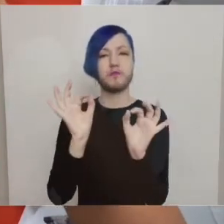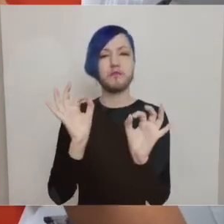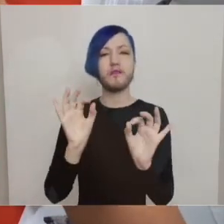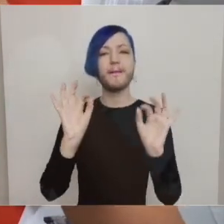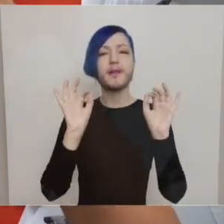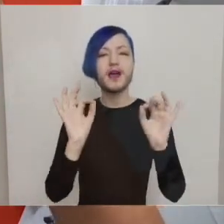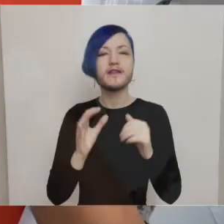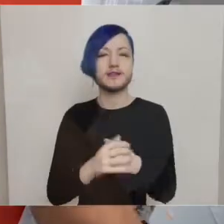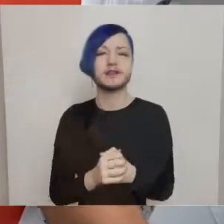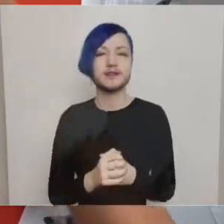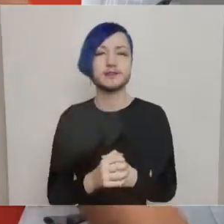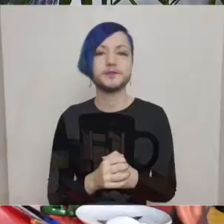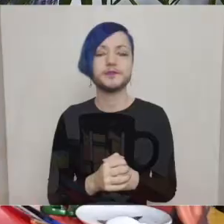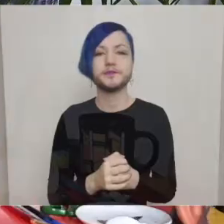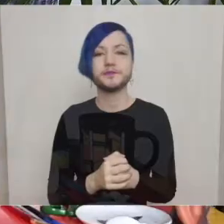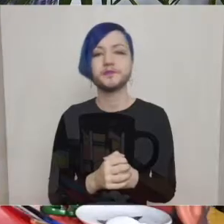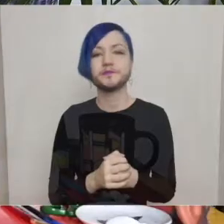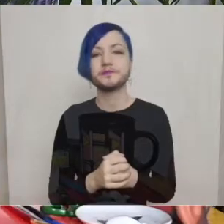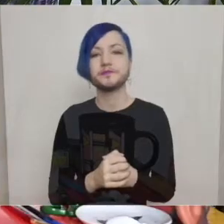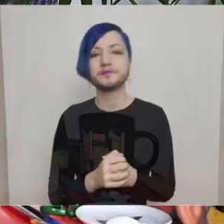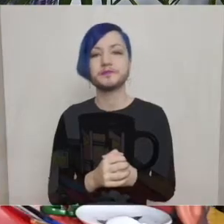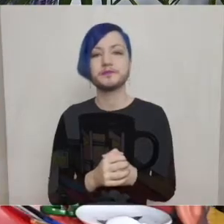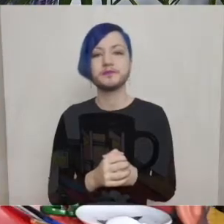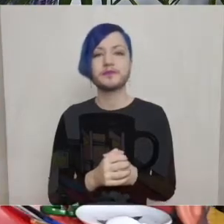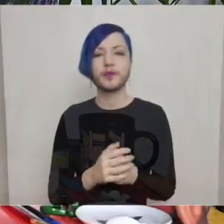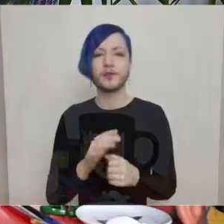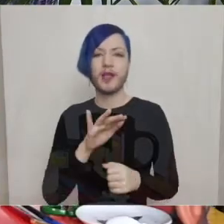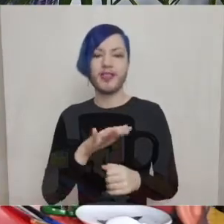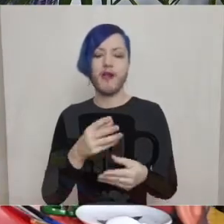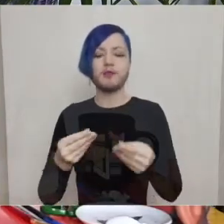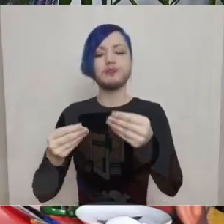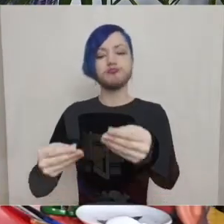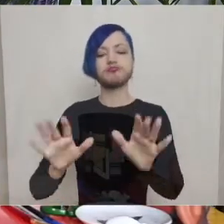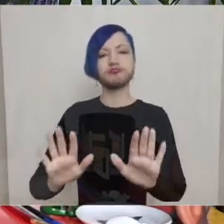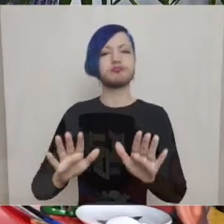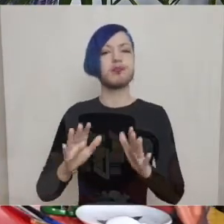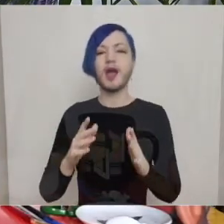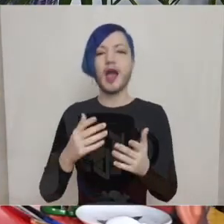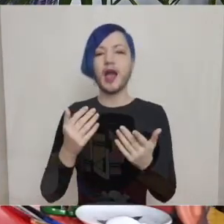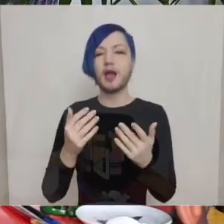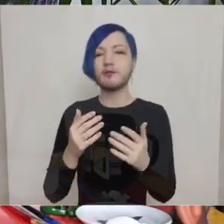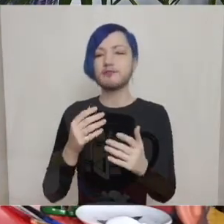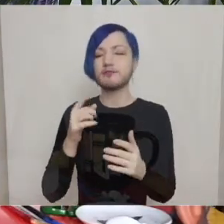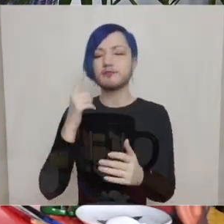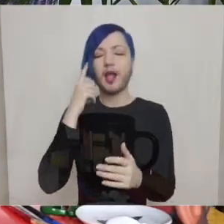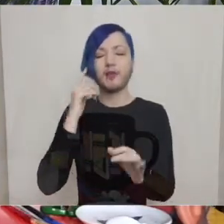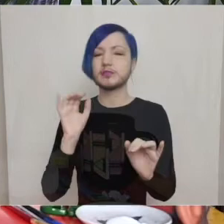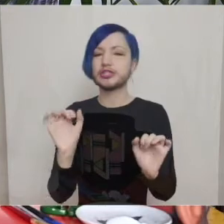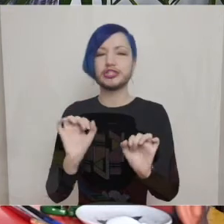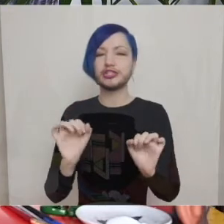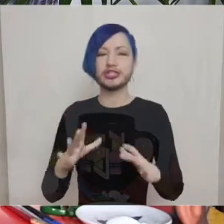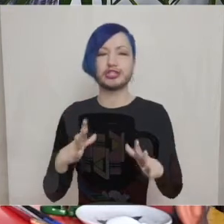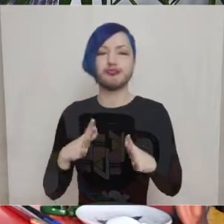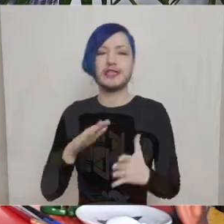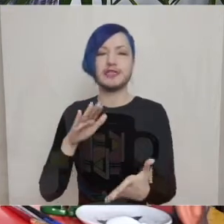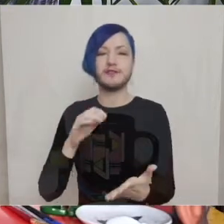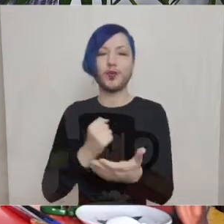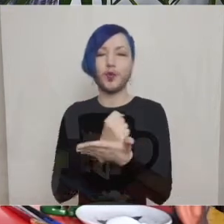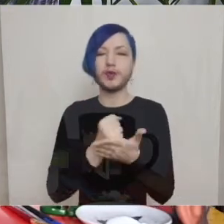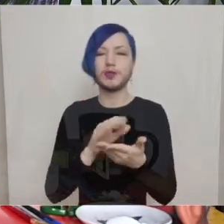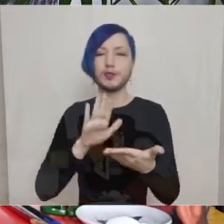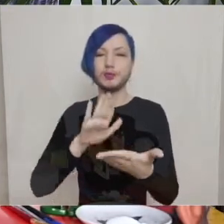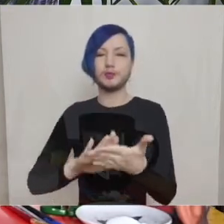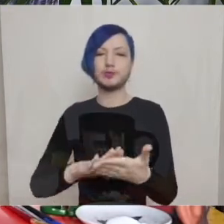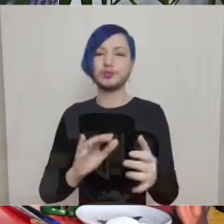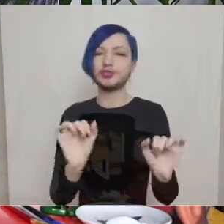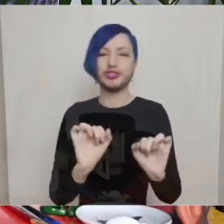your placement. I'm just going to keep that there. I'm not sure I want to stick the giraffe